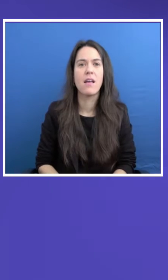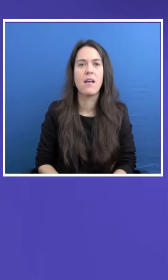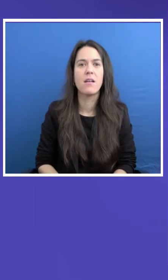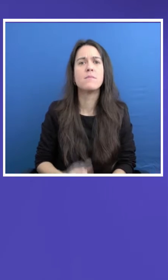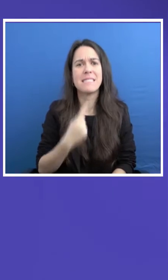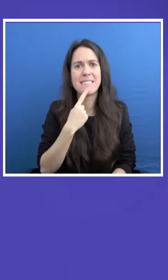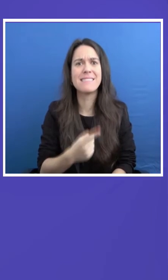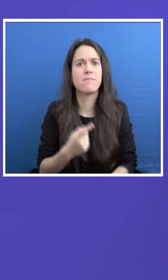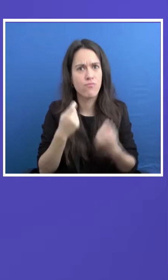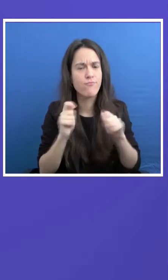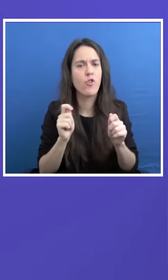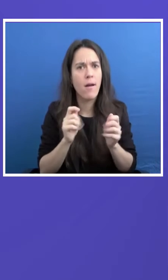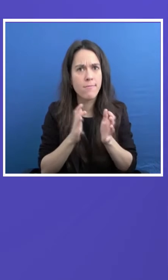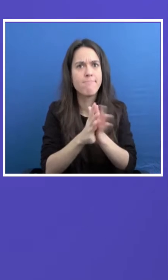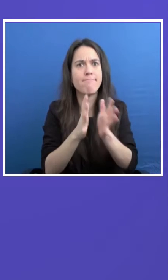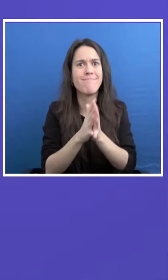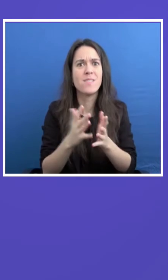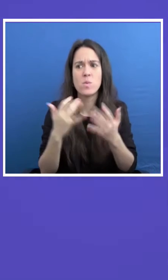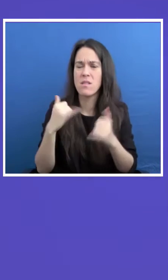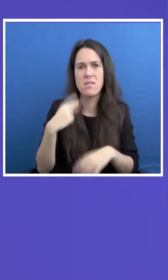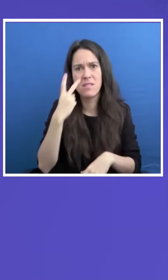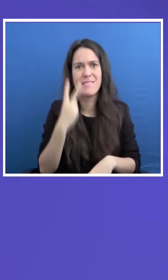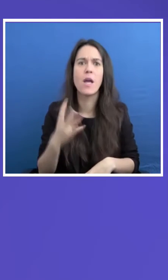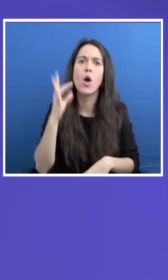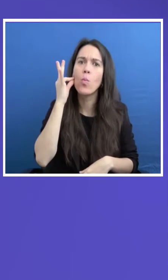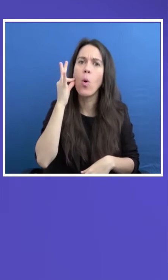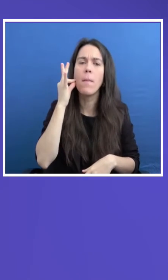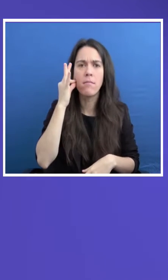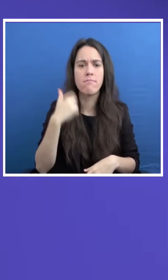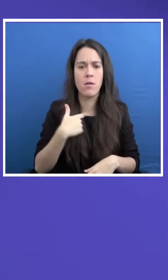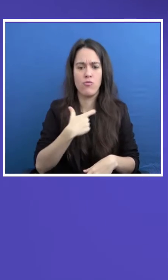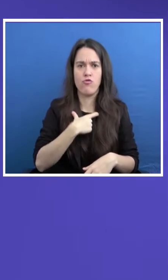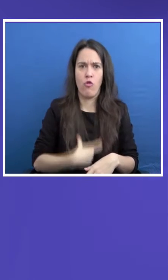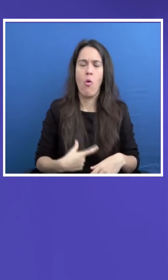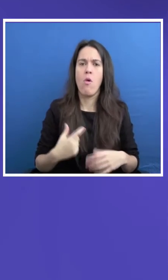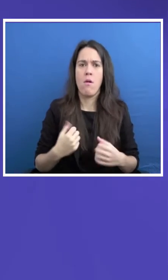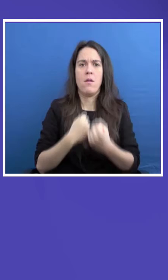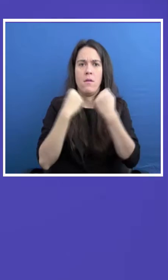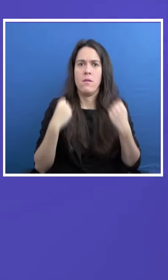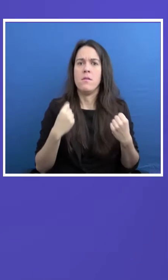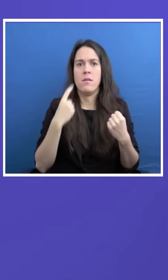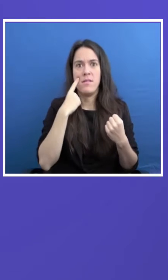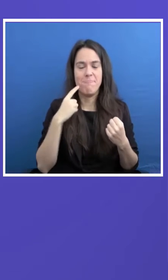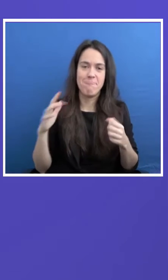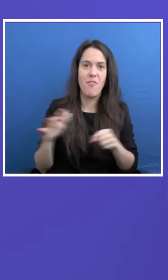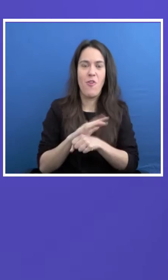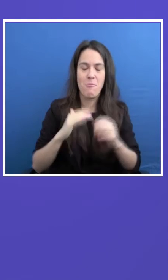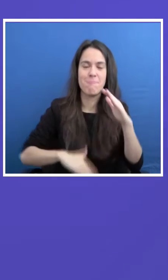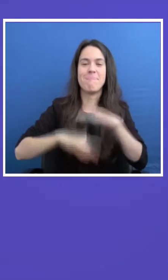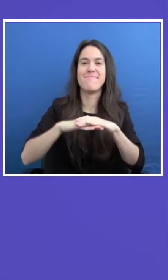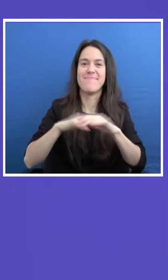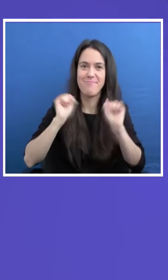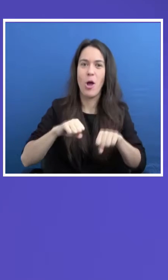belief that women are assuming their role and are realizing their full potentials. And by